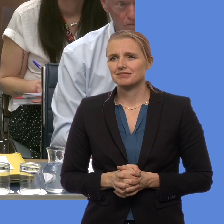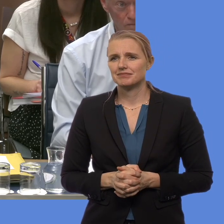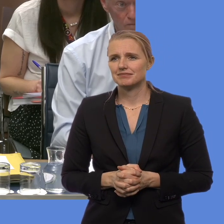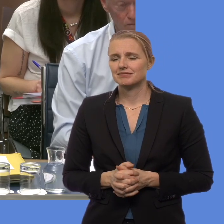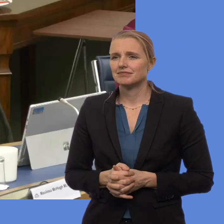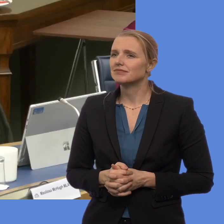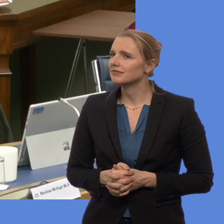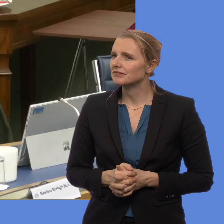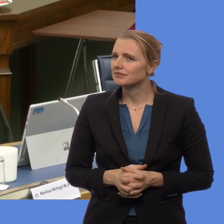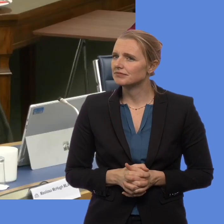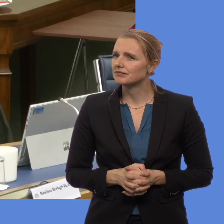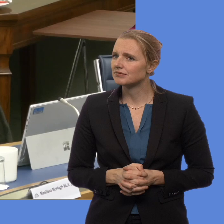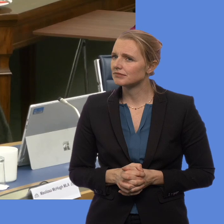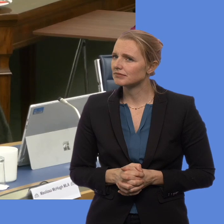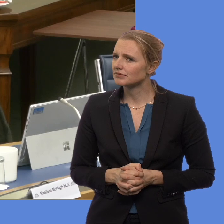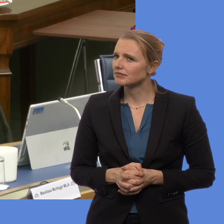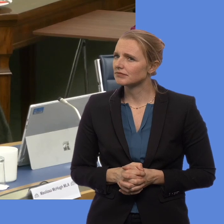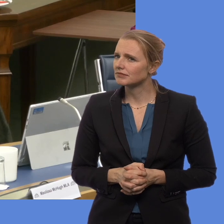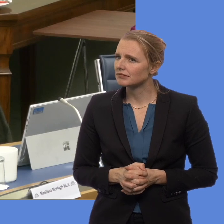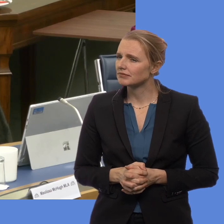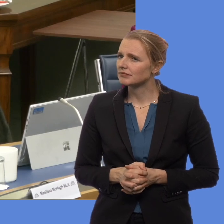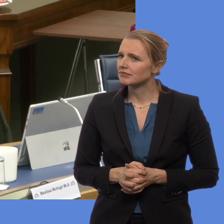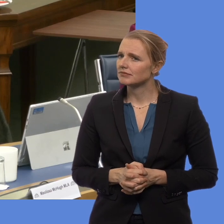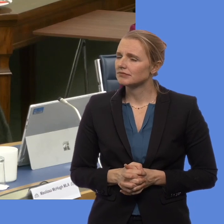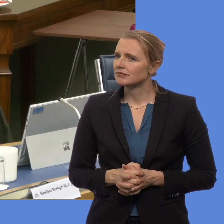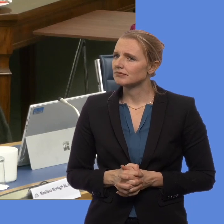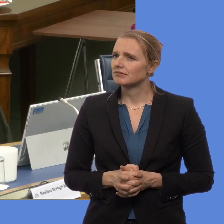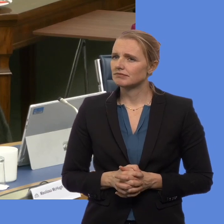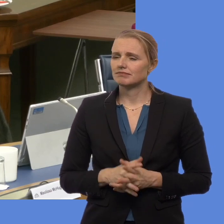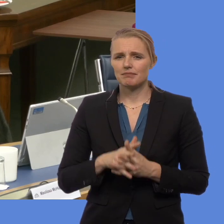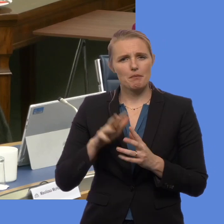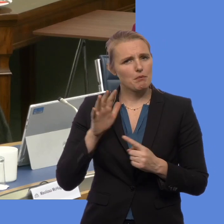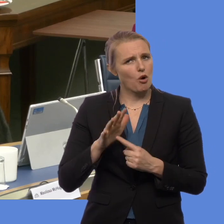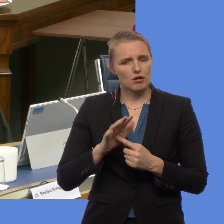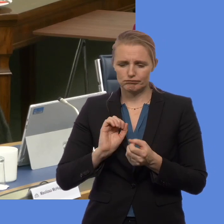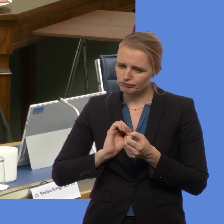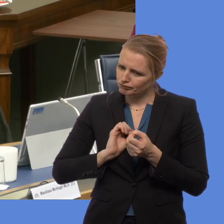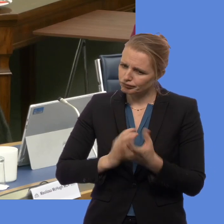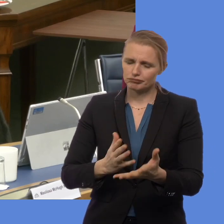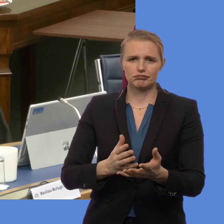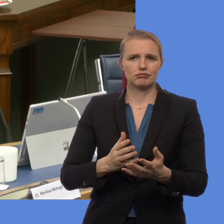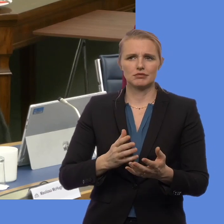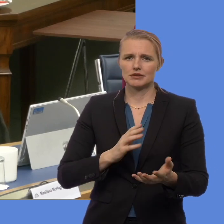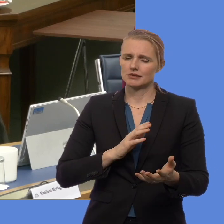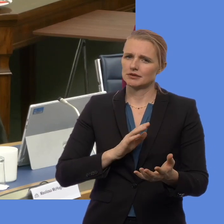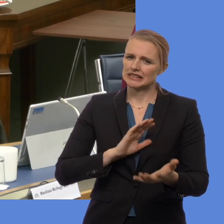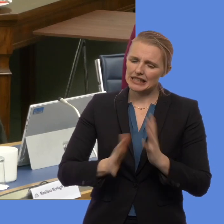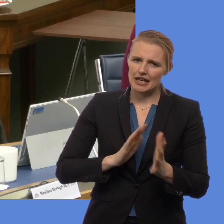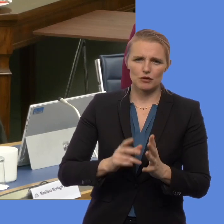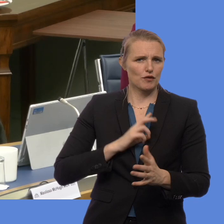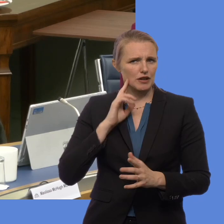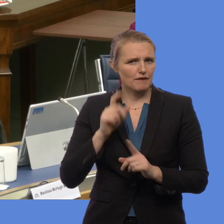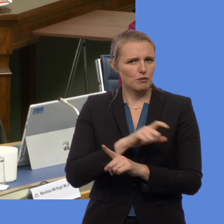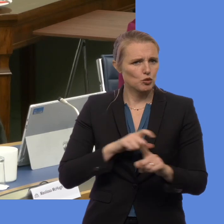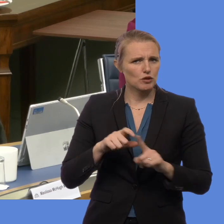you definitely deserve in every respect for the deaf community, and both British and an Irish Sign Language. Can